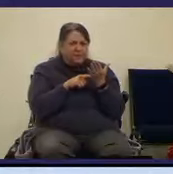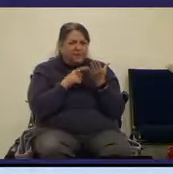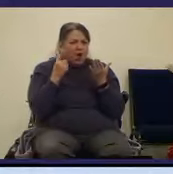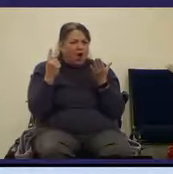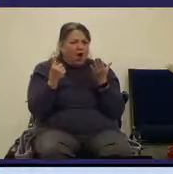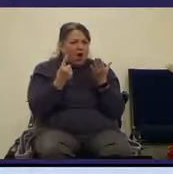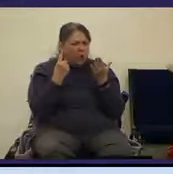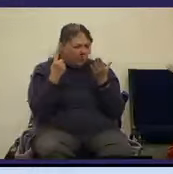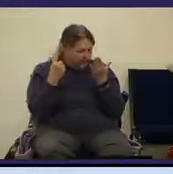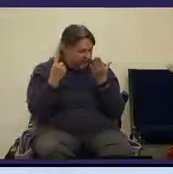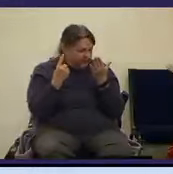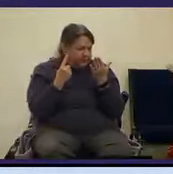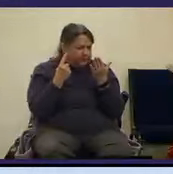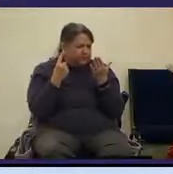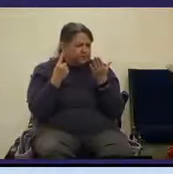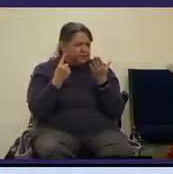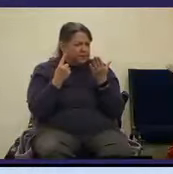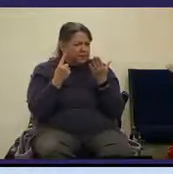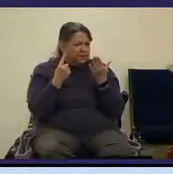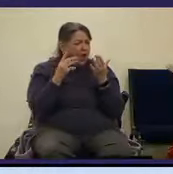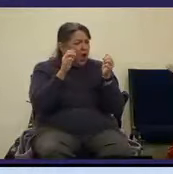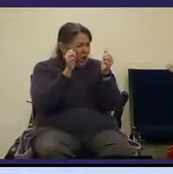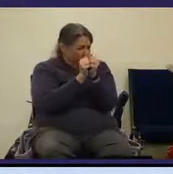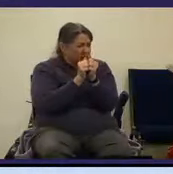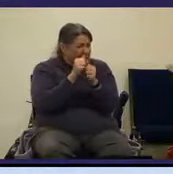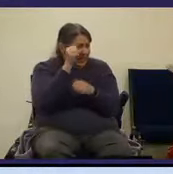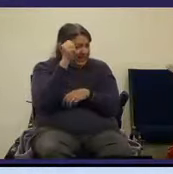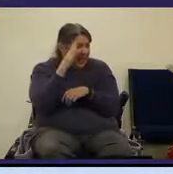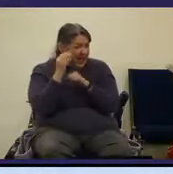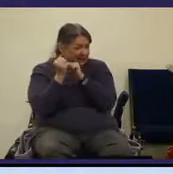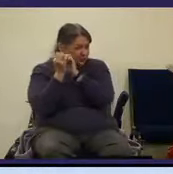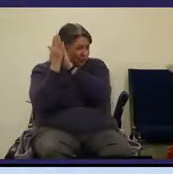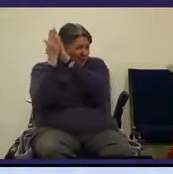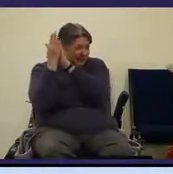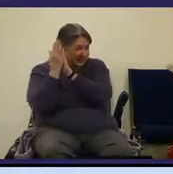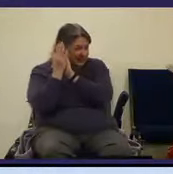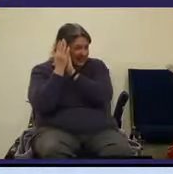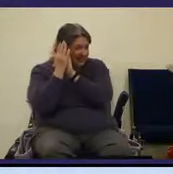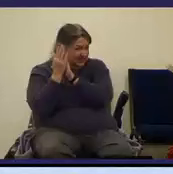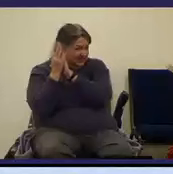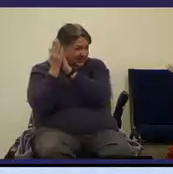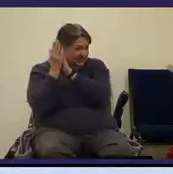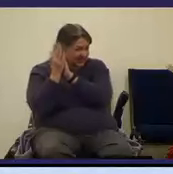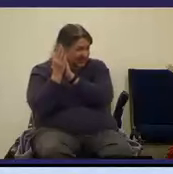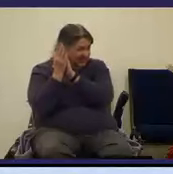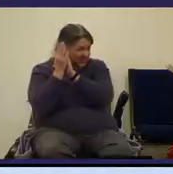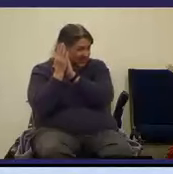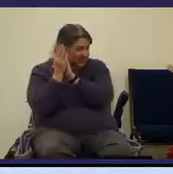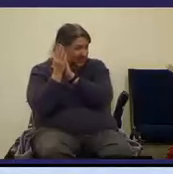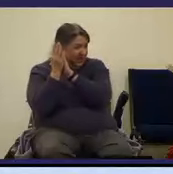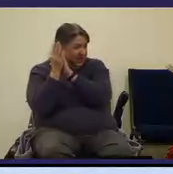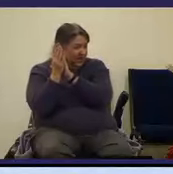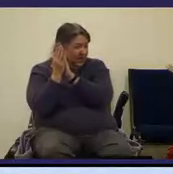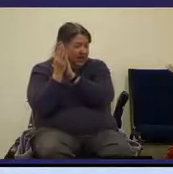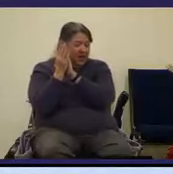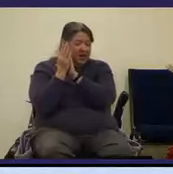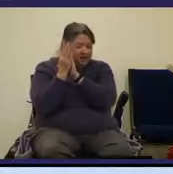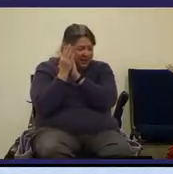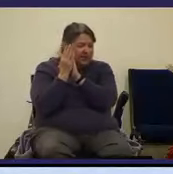always in regard to the presence of the God, always in the ceaseless exercise of